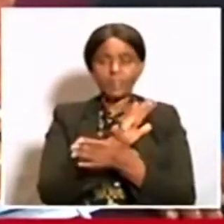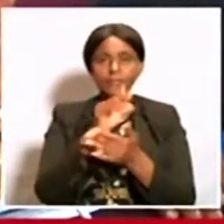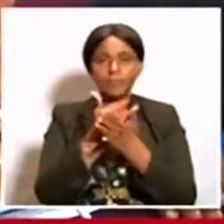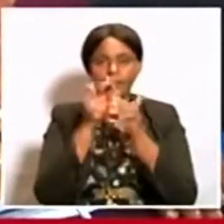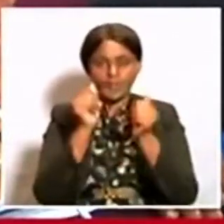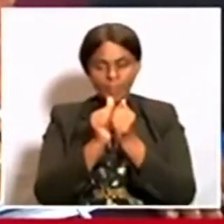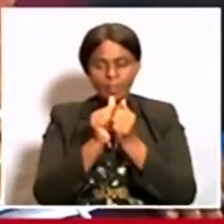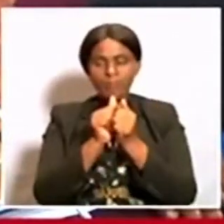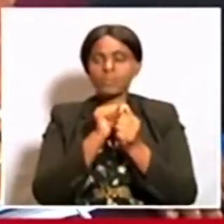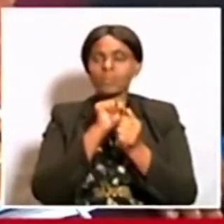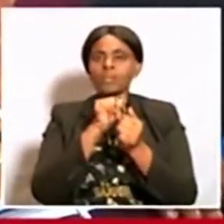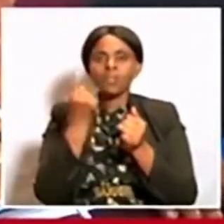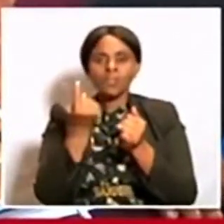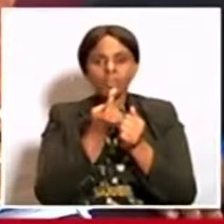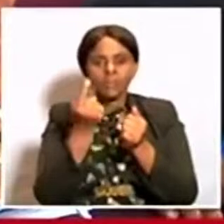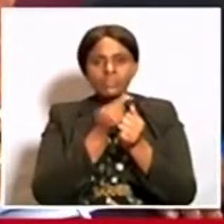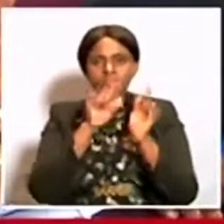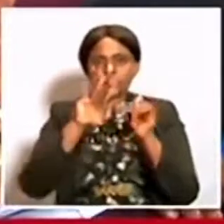the exception of